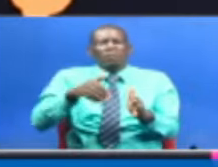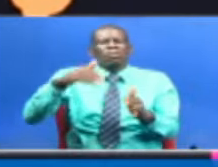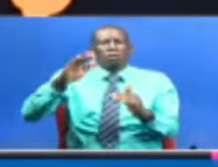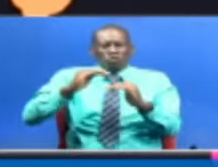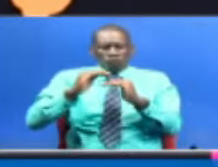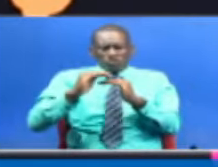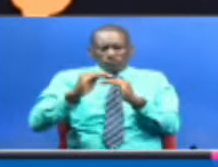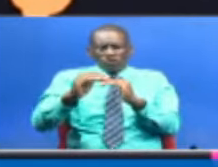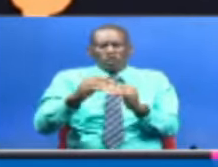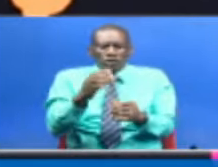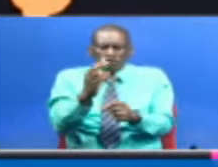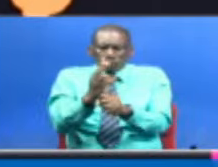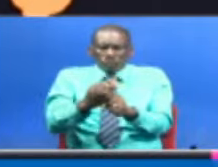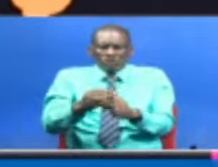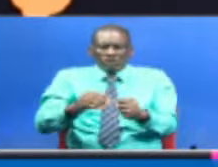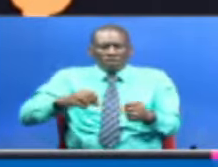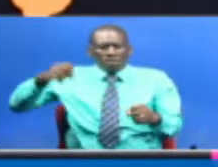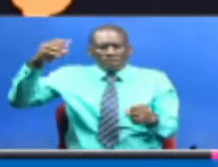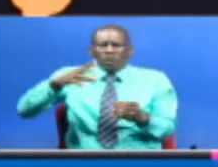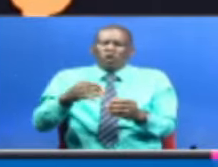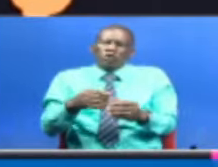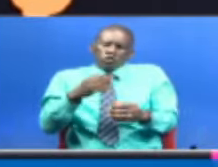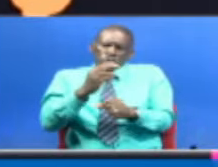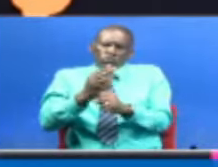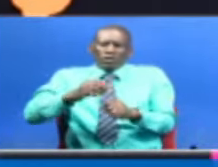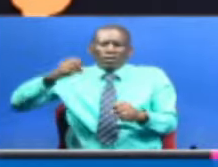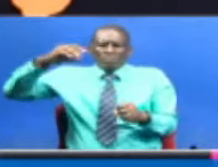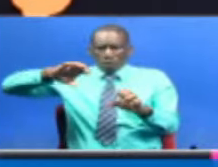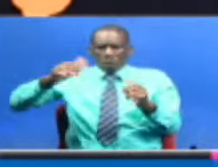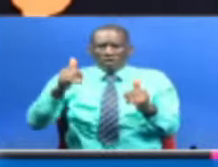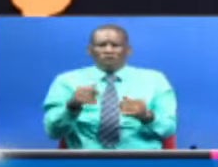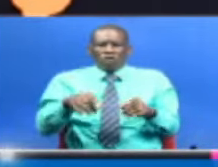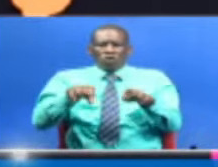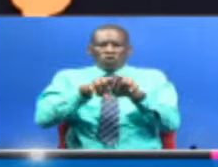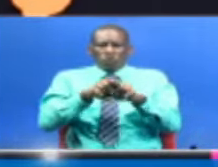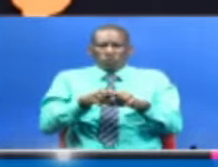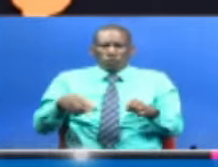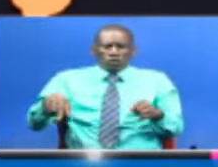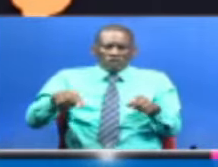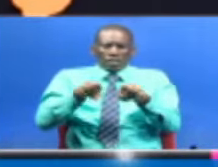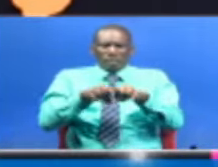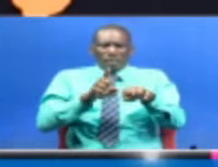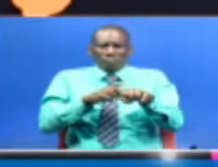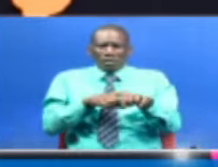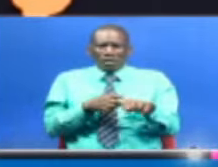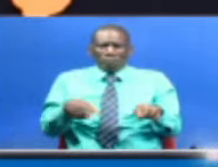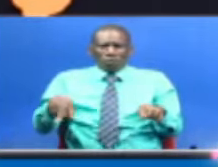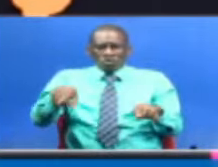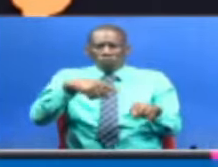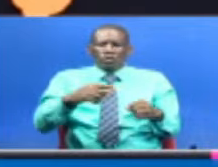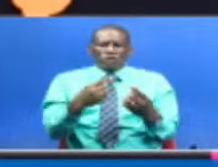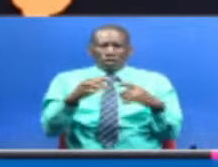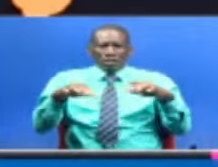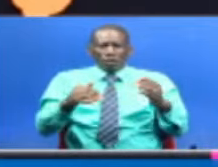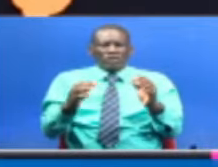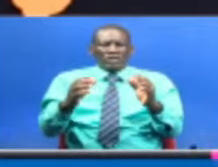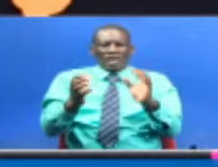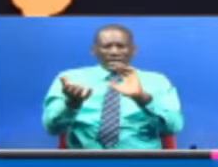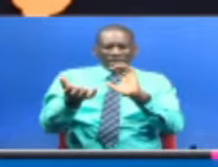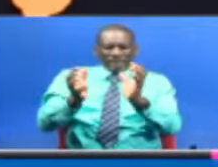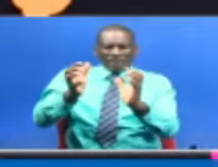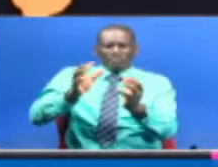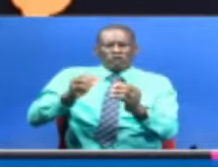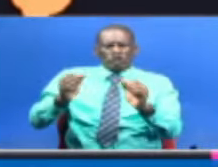power usage. And by becoming more efficient, I think we are also at the same time alluding to the climate change and how